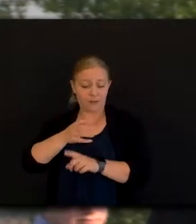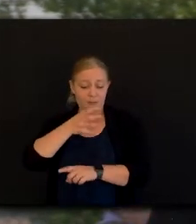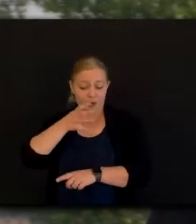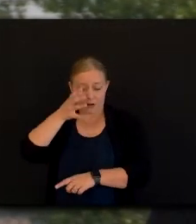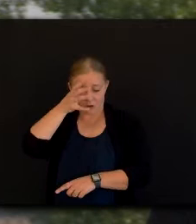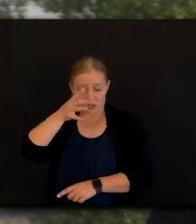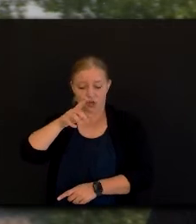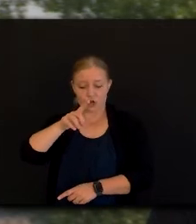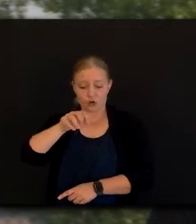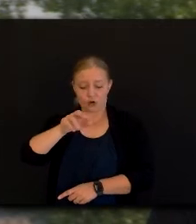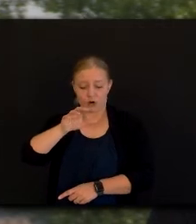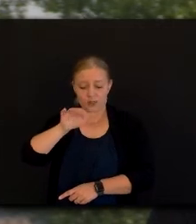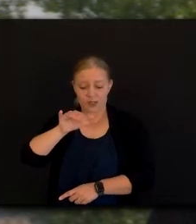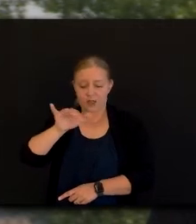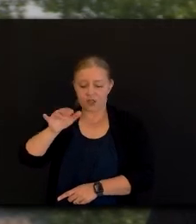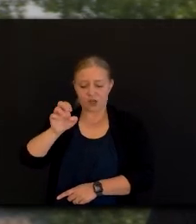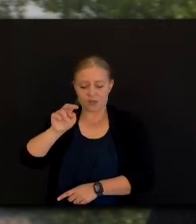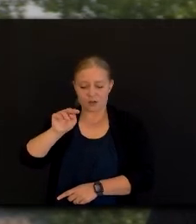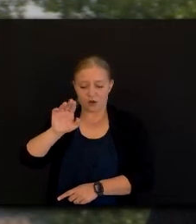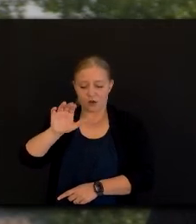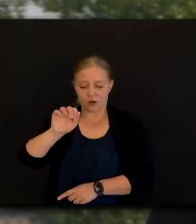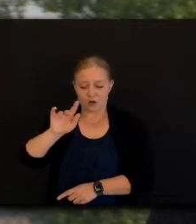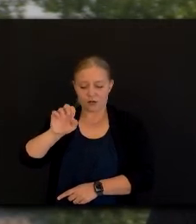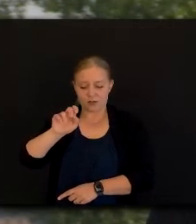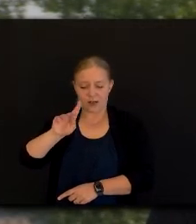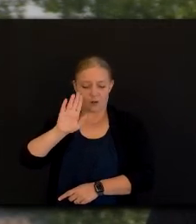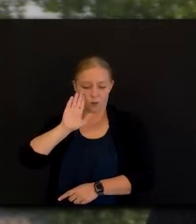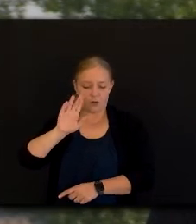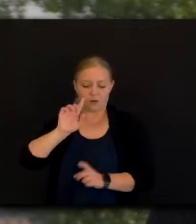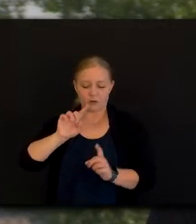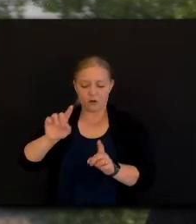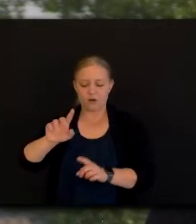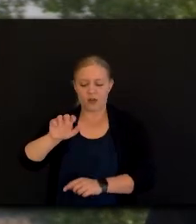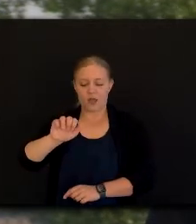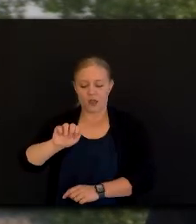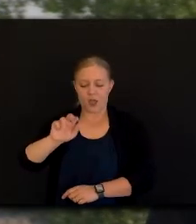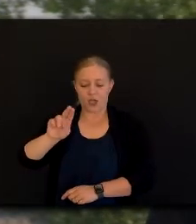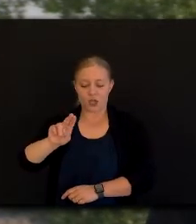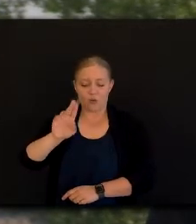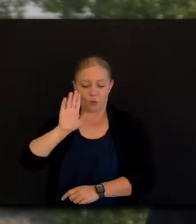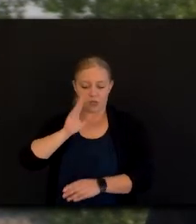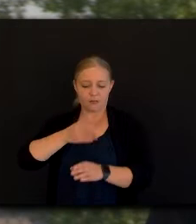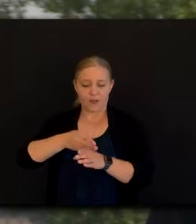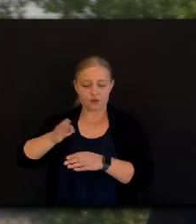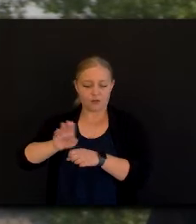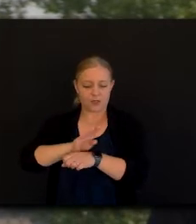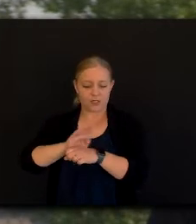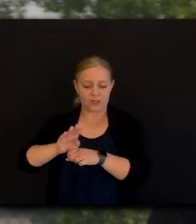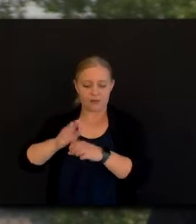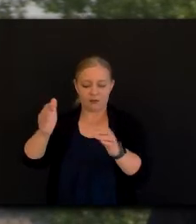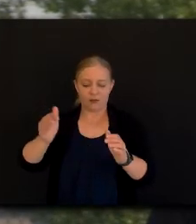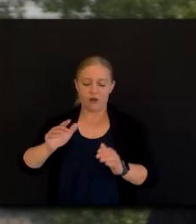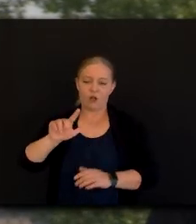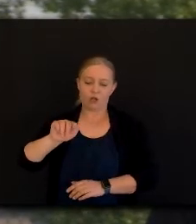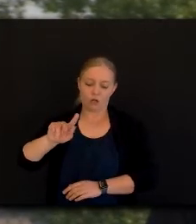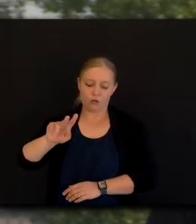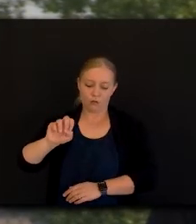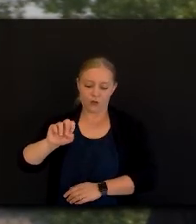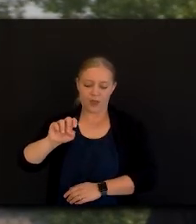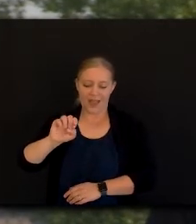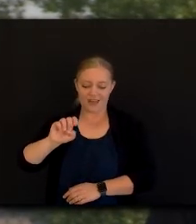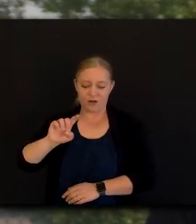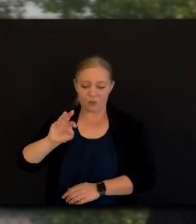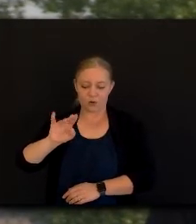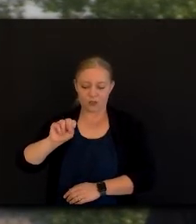Carlstedt. Cameron will attend the University of Arkansas and major in business. Luke Edwards. Luke's parents are Jessica and